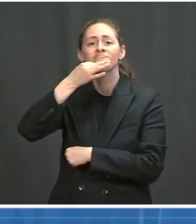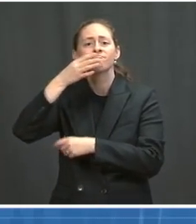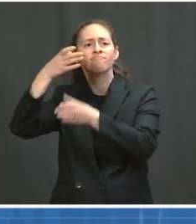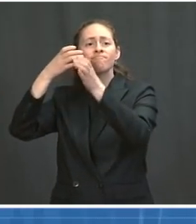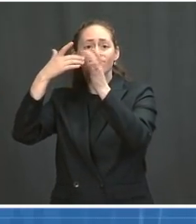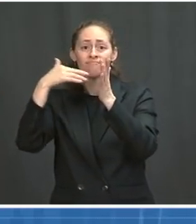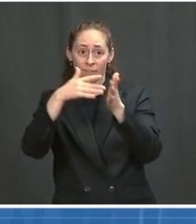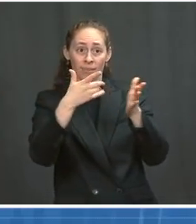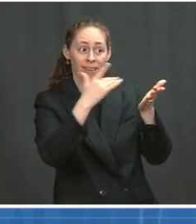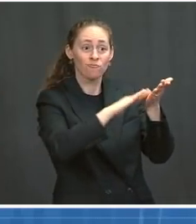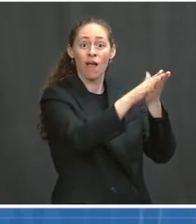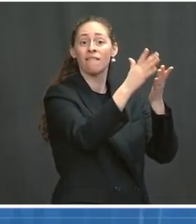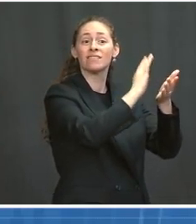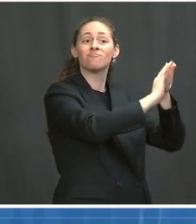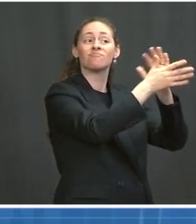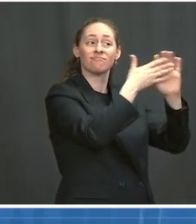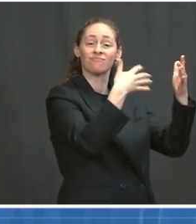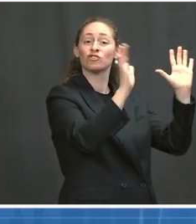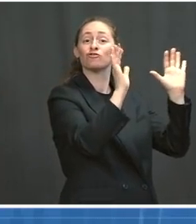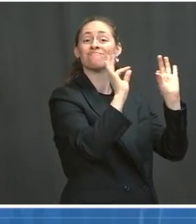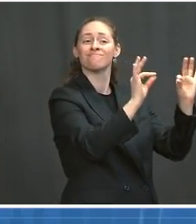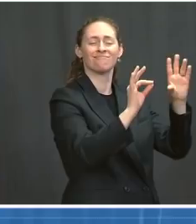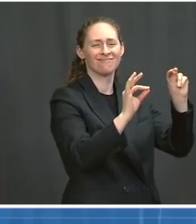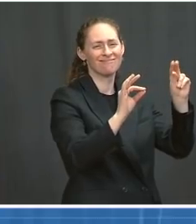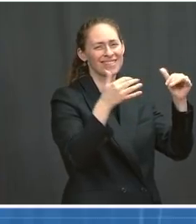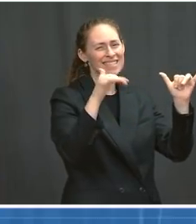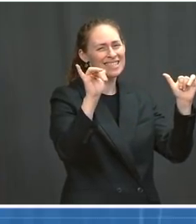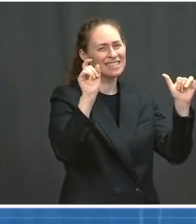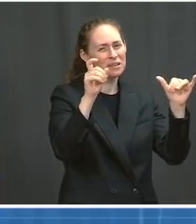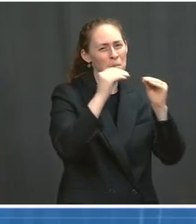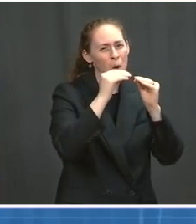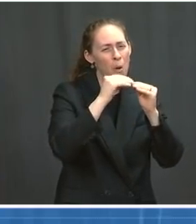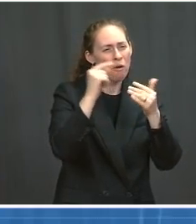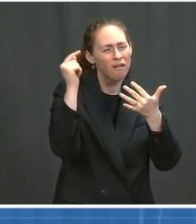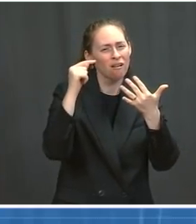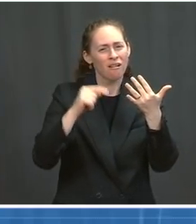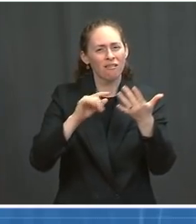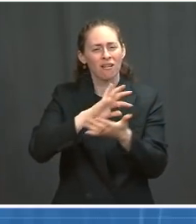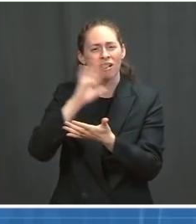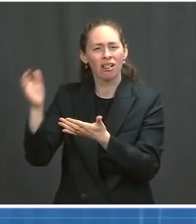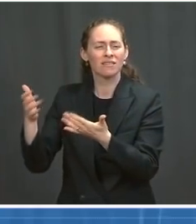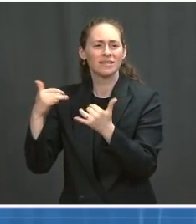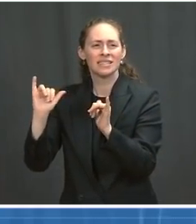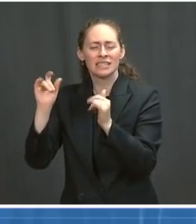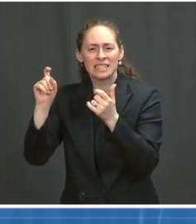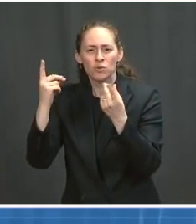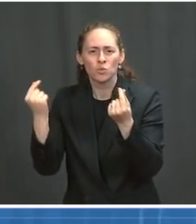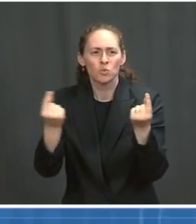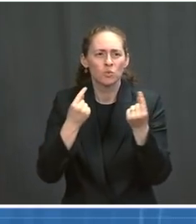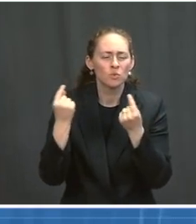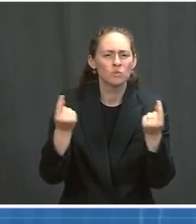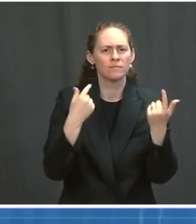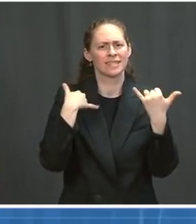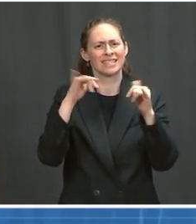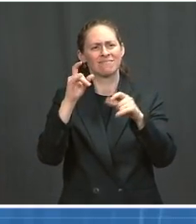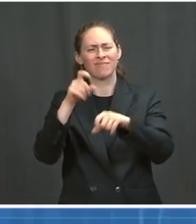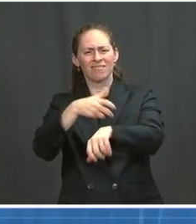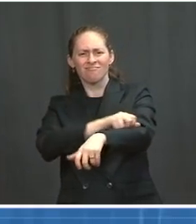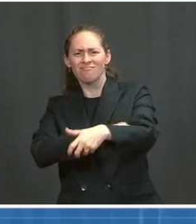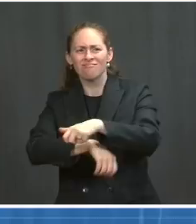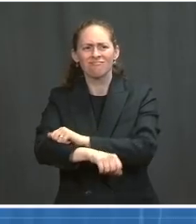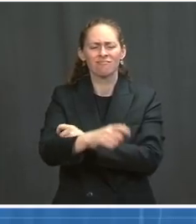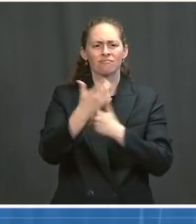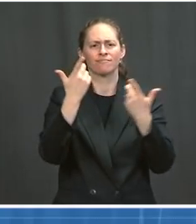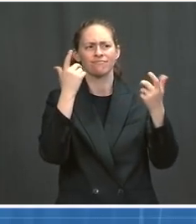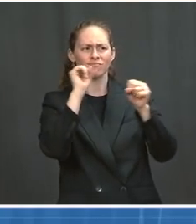vaccines to end this pandemic, and that's why we will continue to ramp up our efforts working with the private sector and all